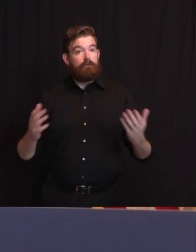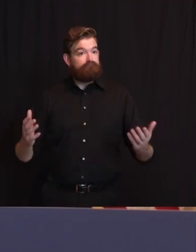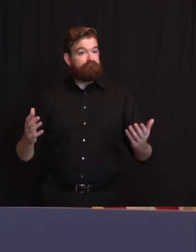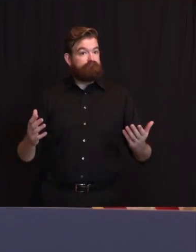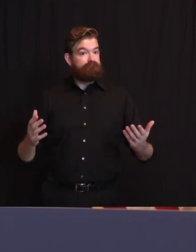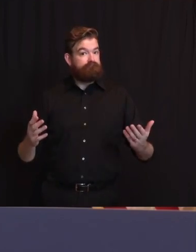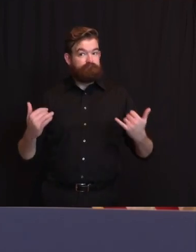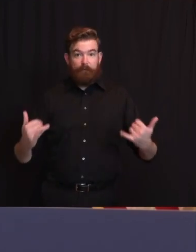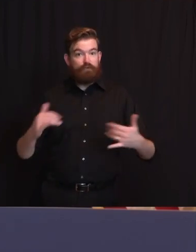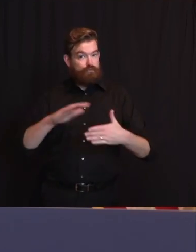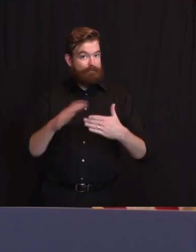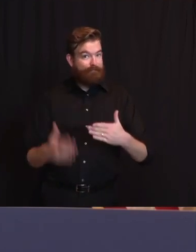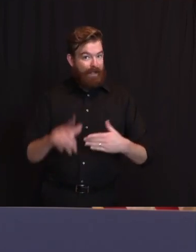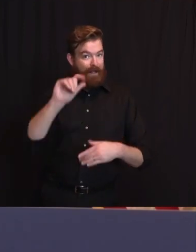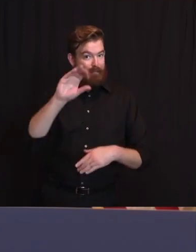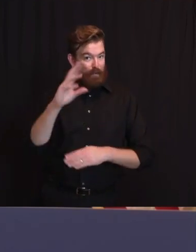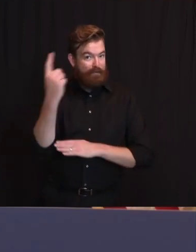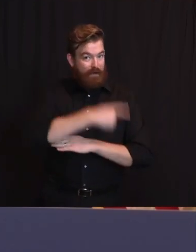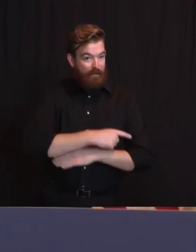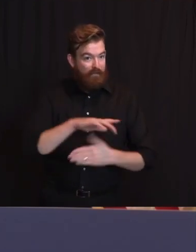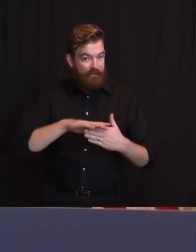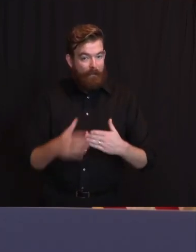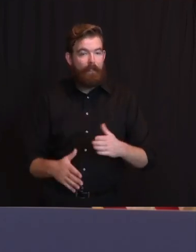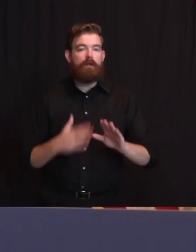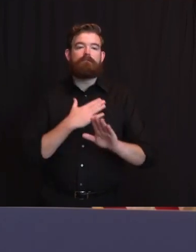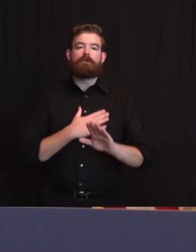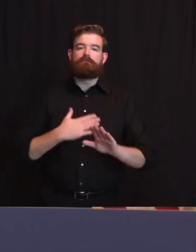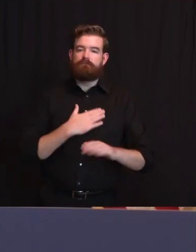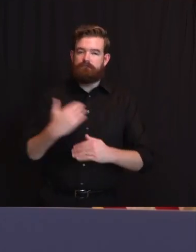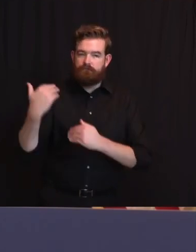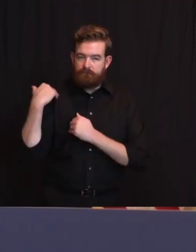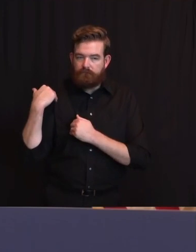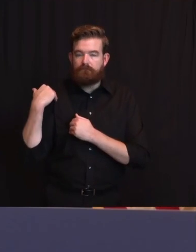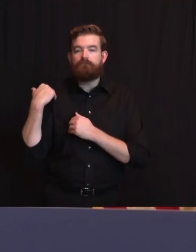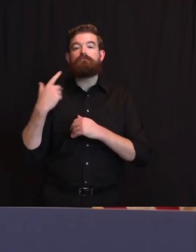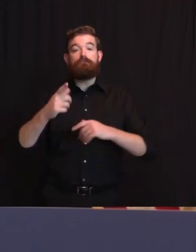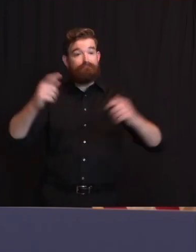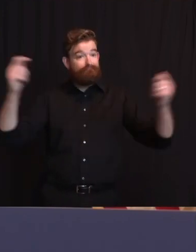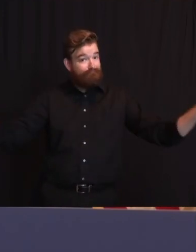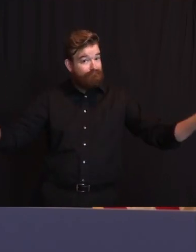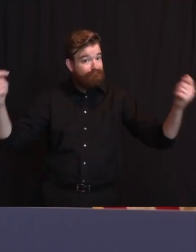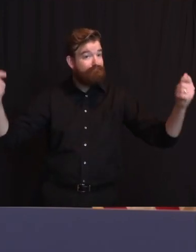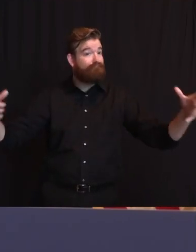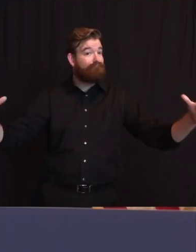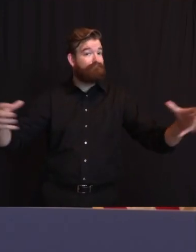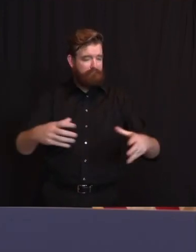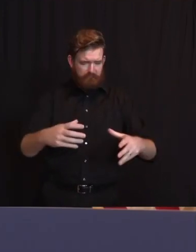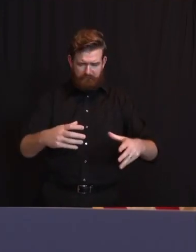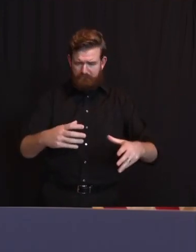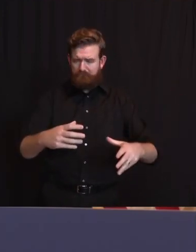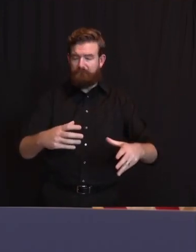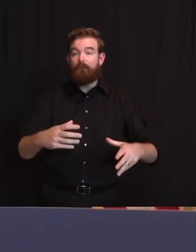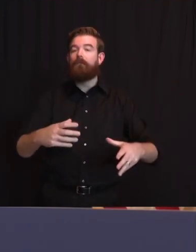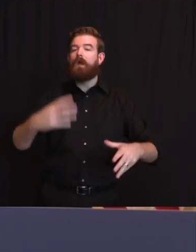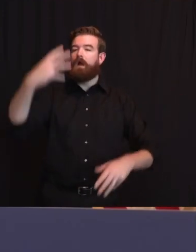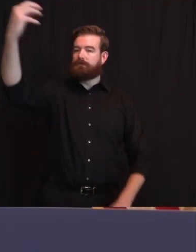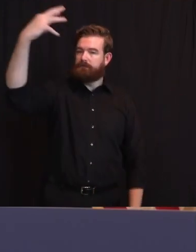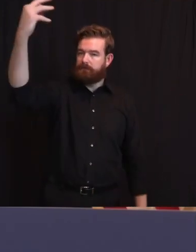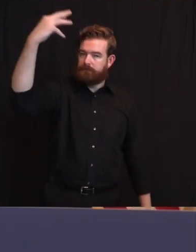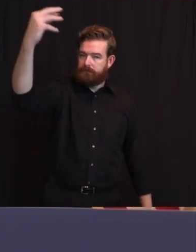take precautions while celebrating. If you are gathering with others, stay outside. Practice social